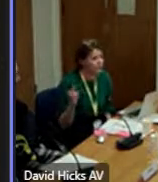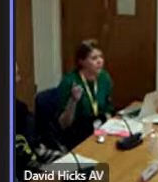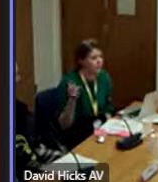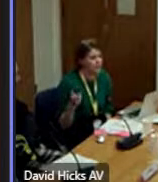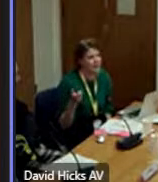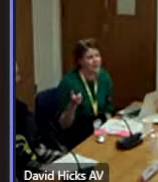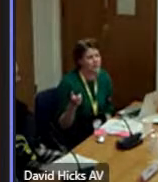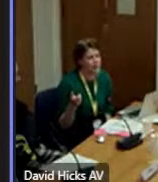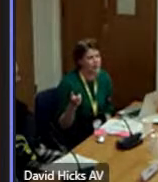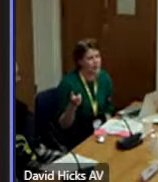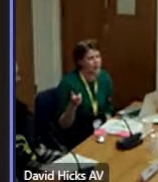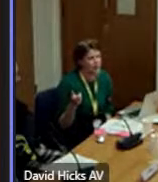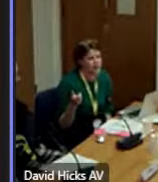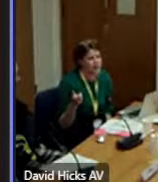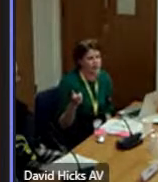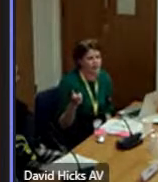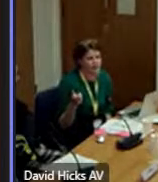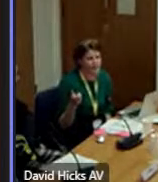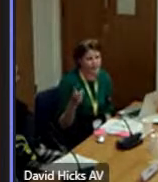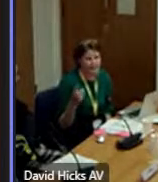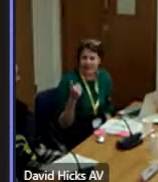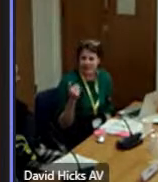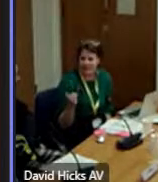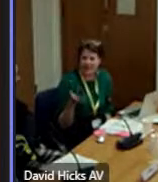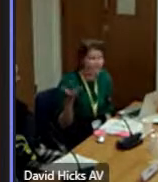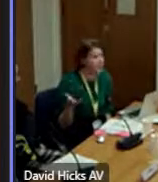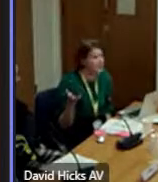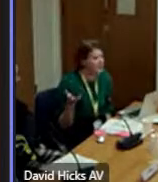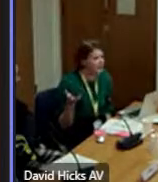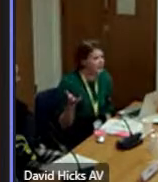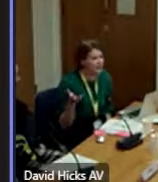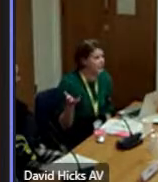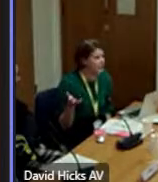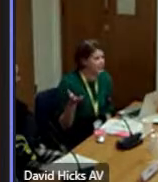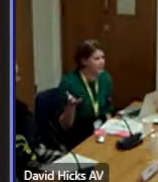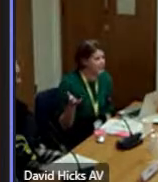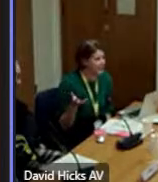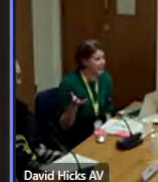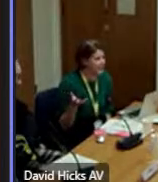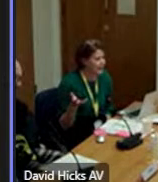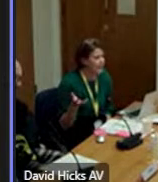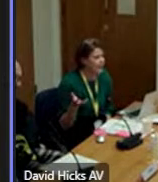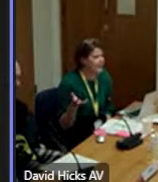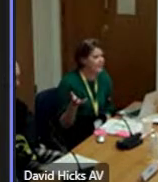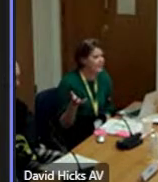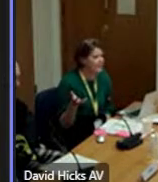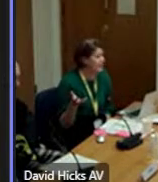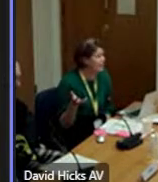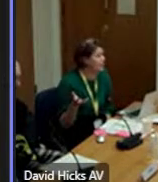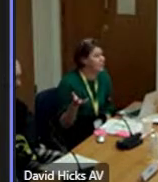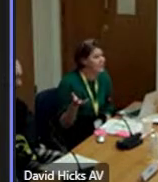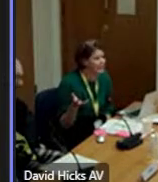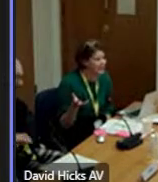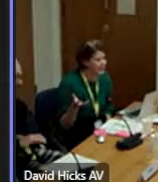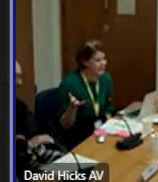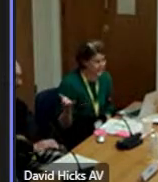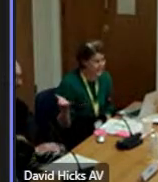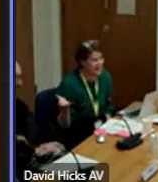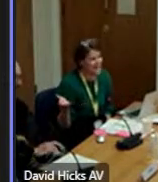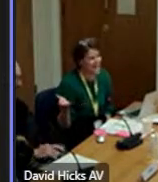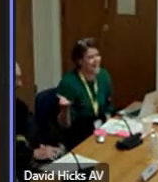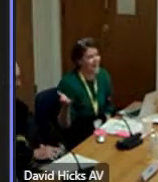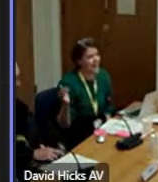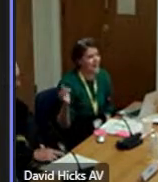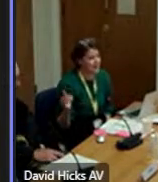one, talks to that as well. That he's got people that aren't from the traditional caring background who enjoy music like